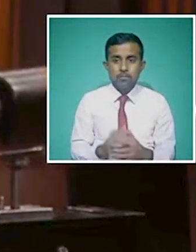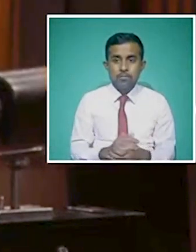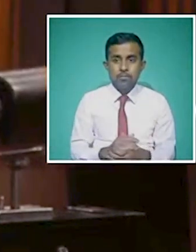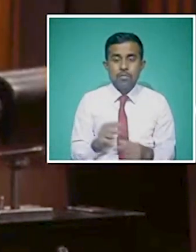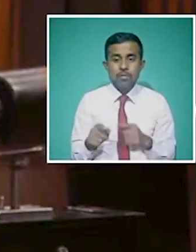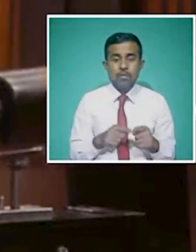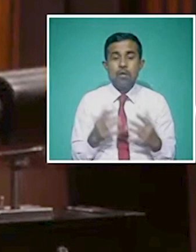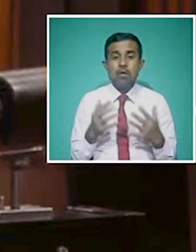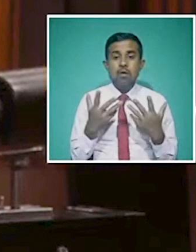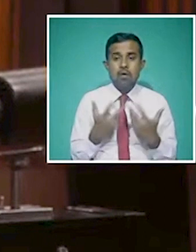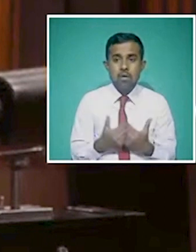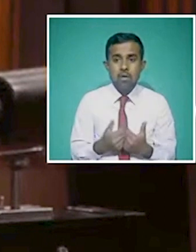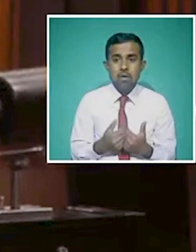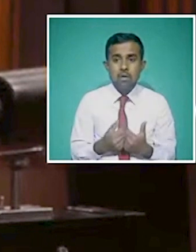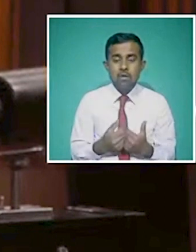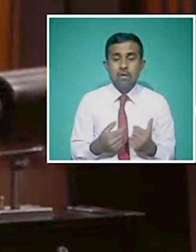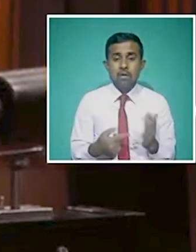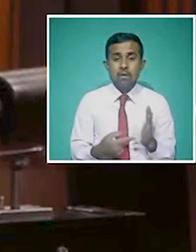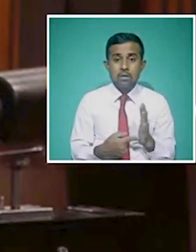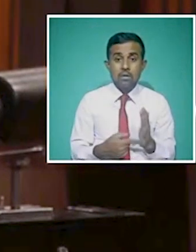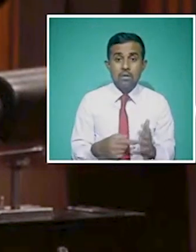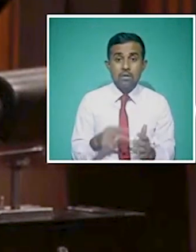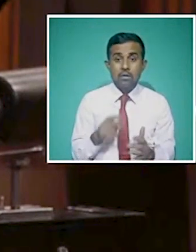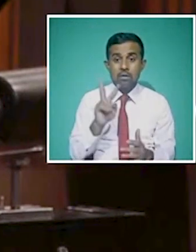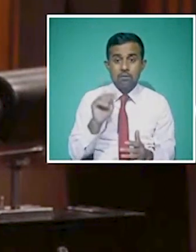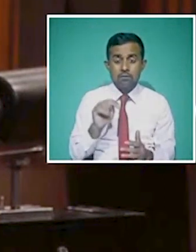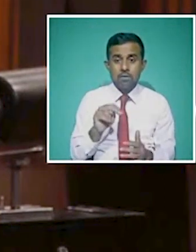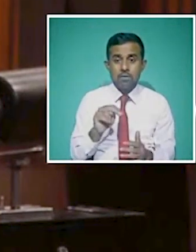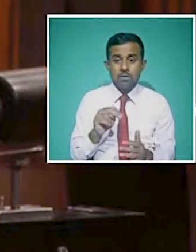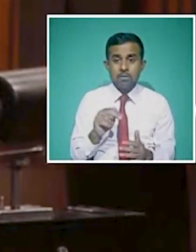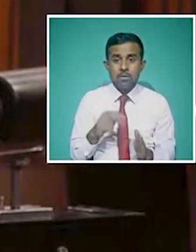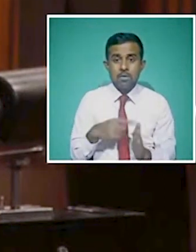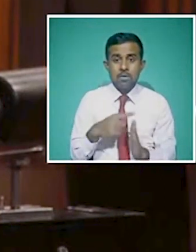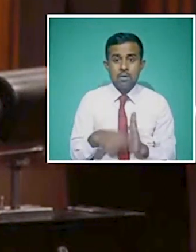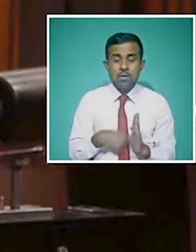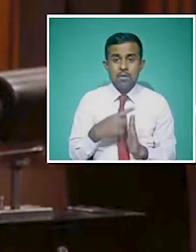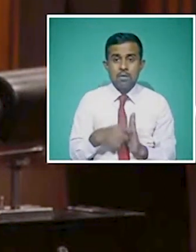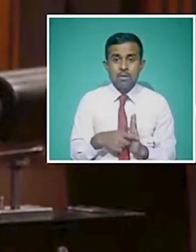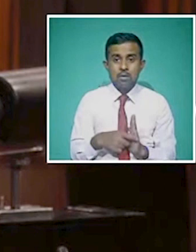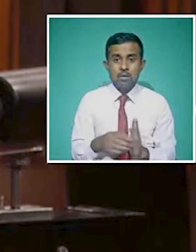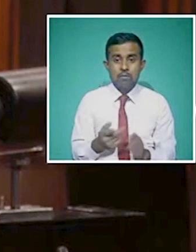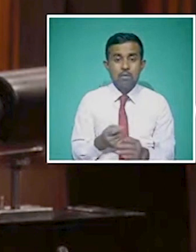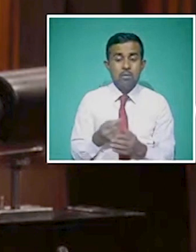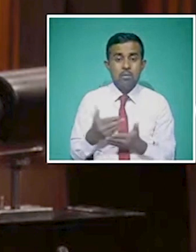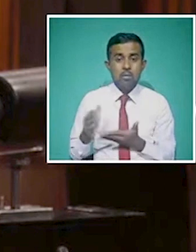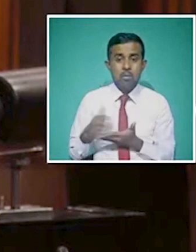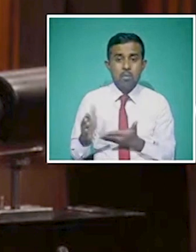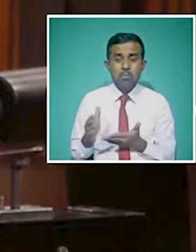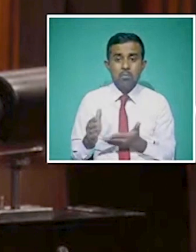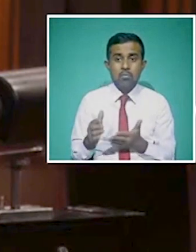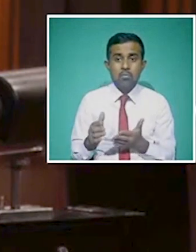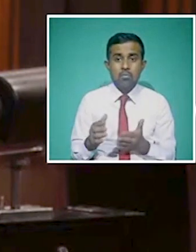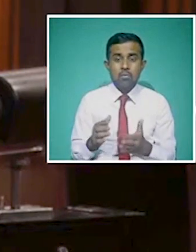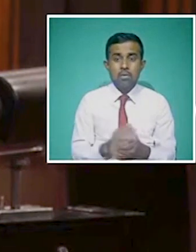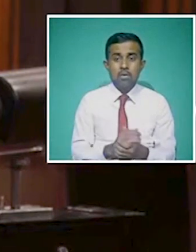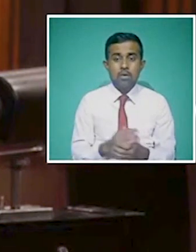of the 20,000 billion, all that Sri Lanka owes China in total, 3 billion to the China Development Bank and